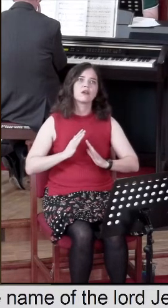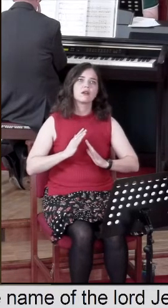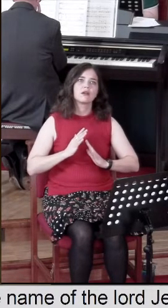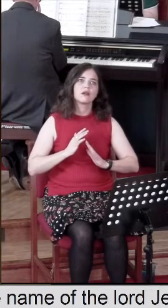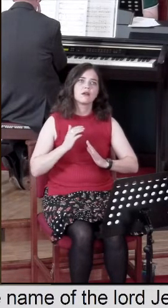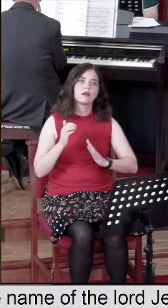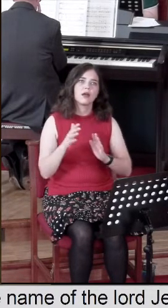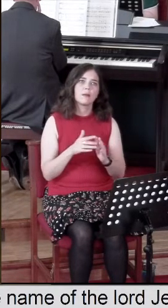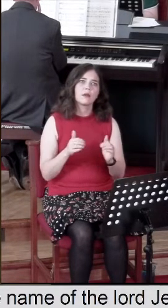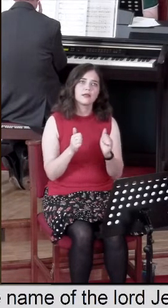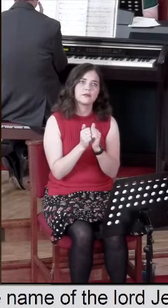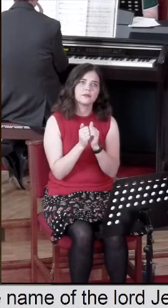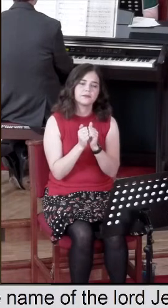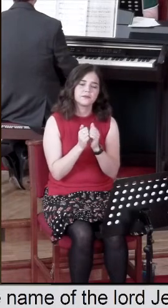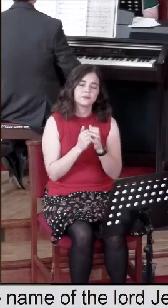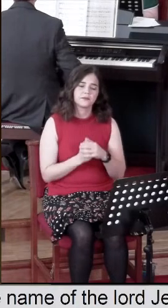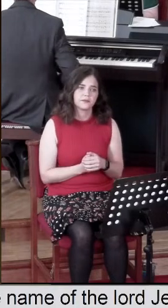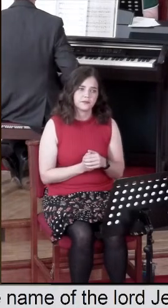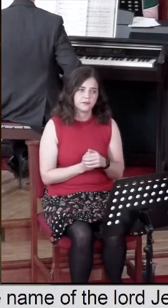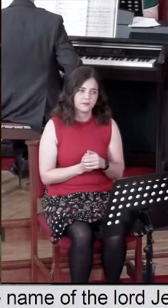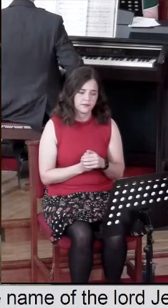forever. Amen.